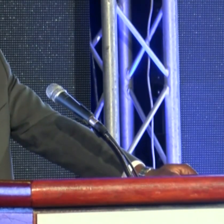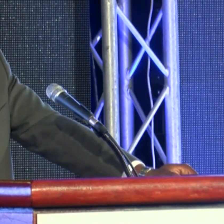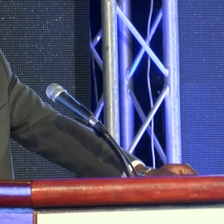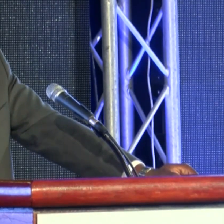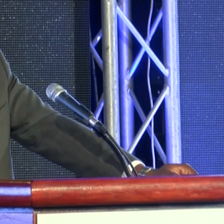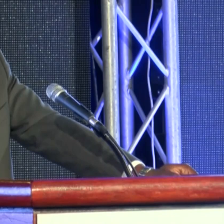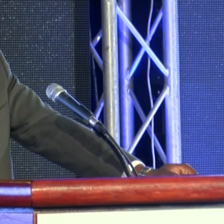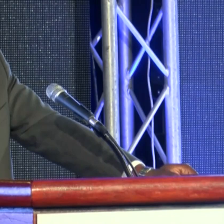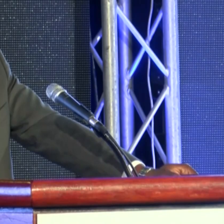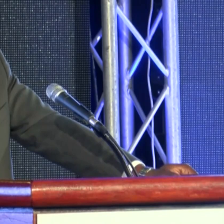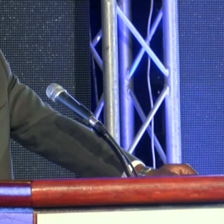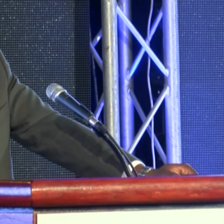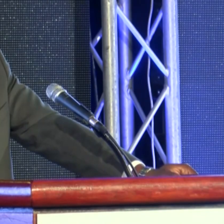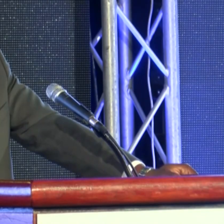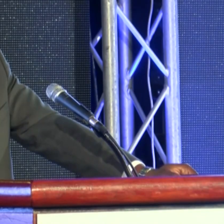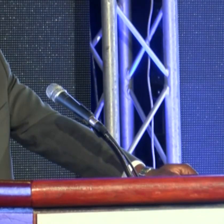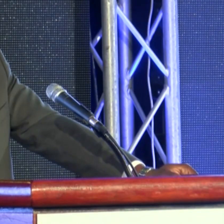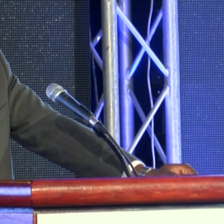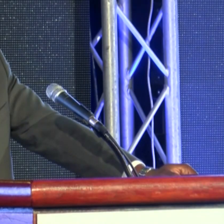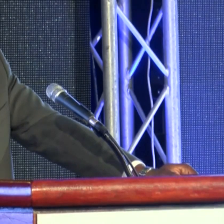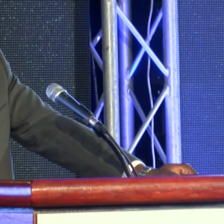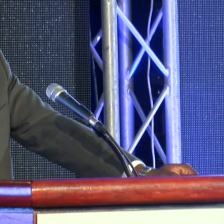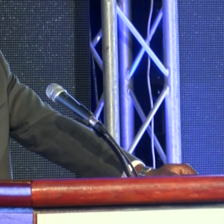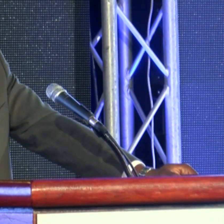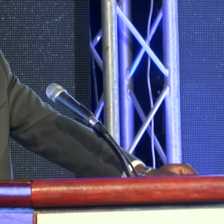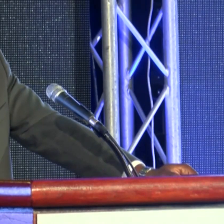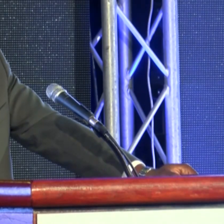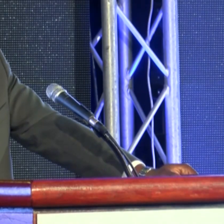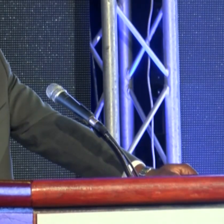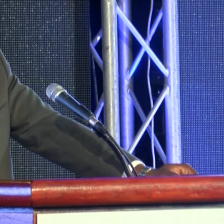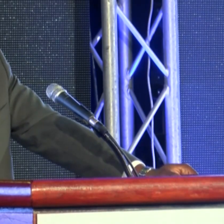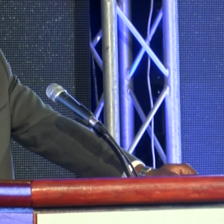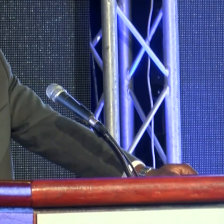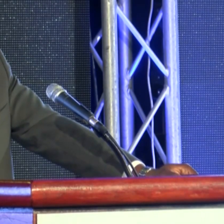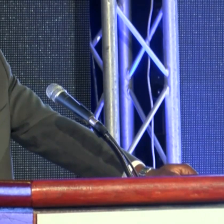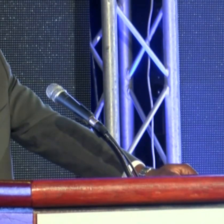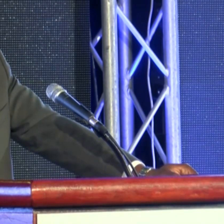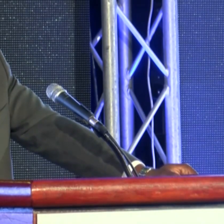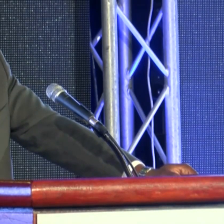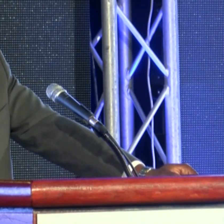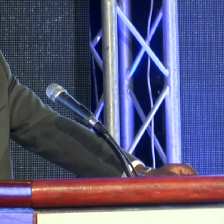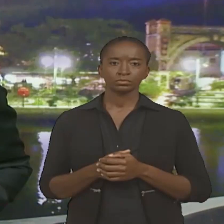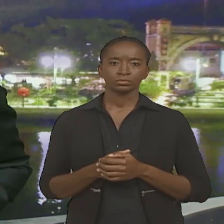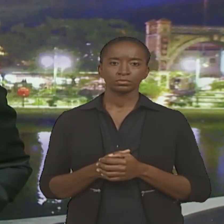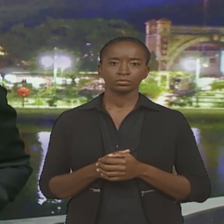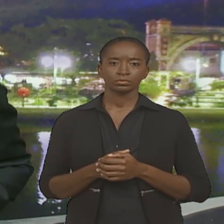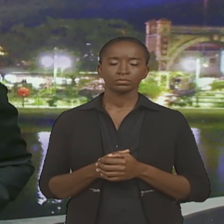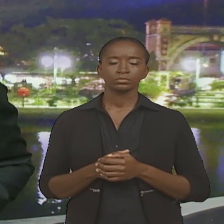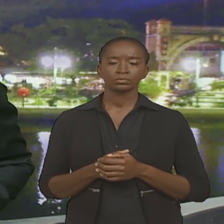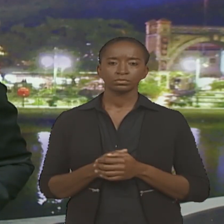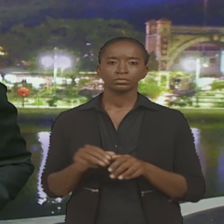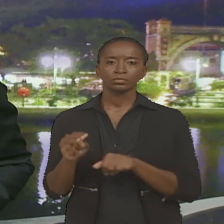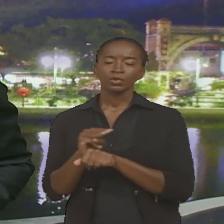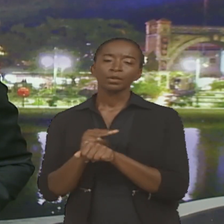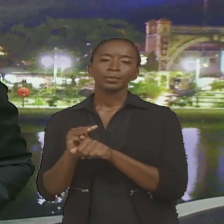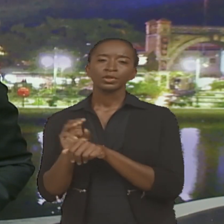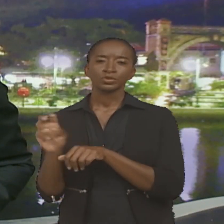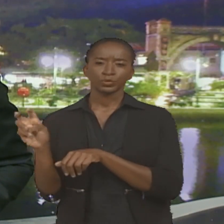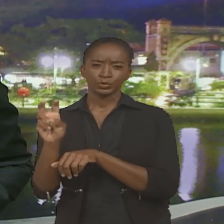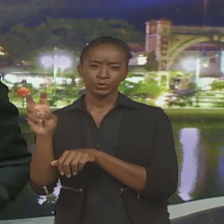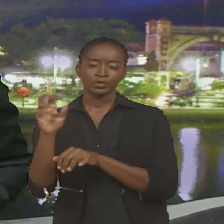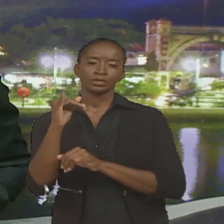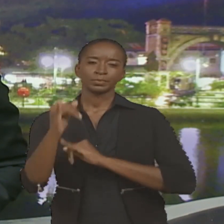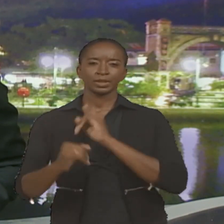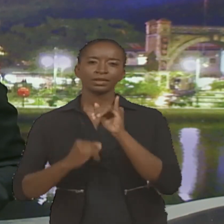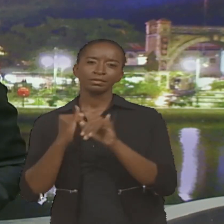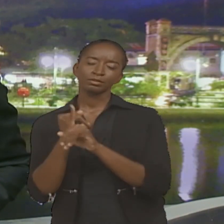ensure that their work is in accordance with international standards. The Ministry of